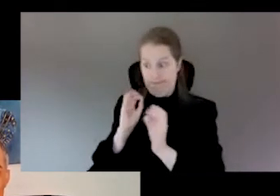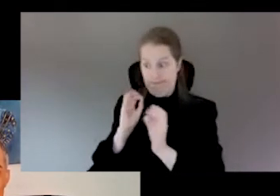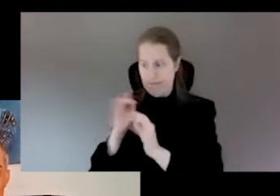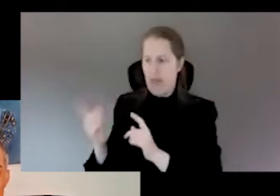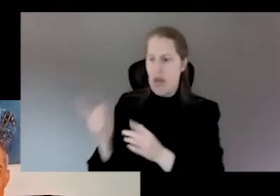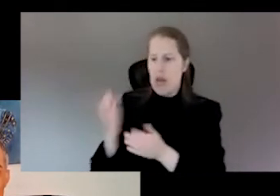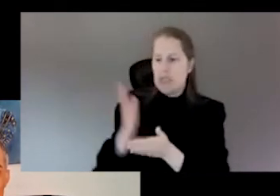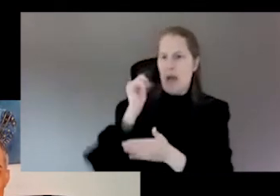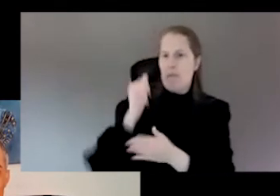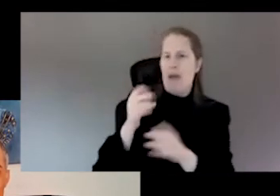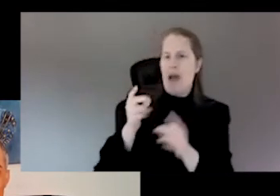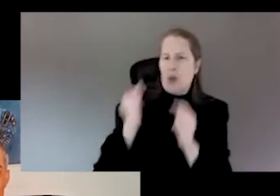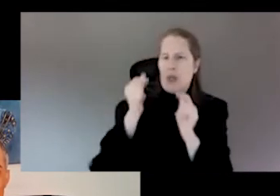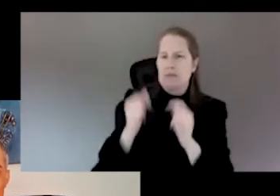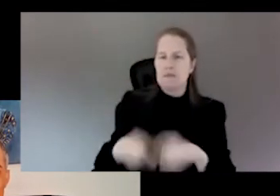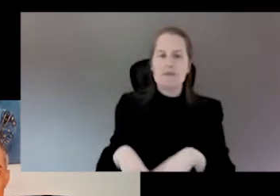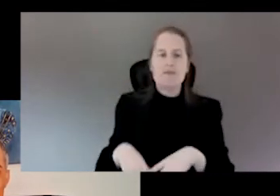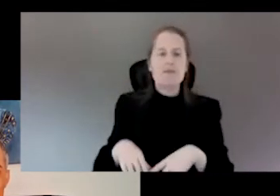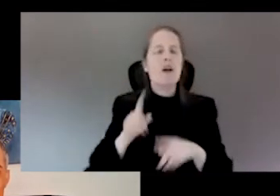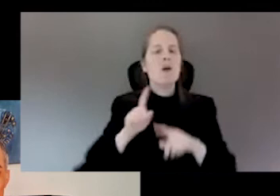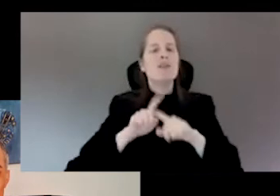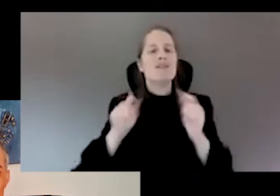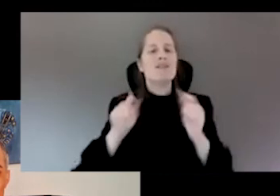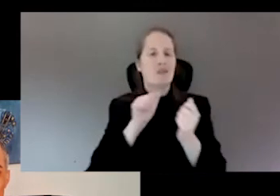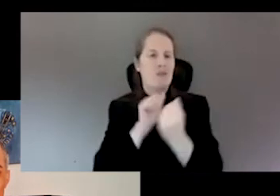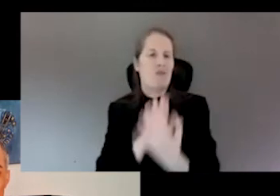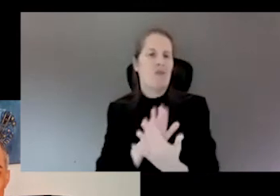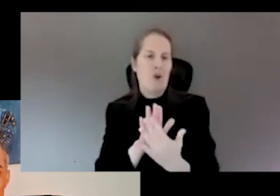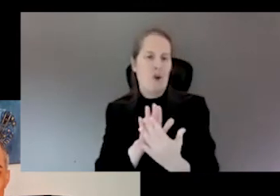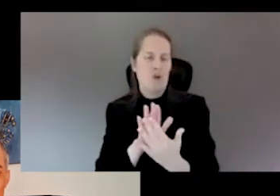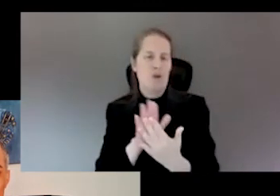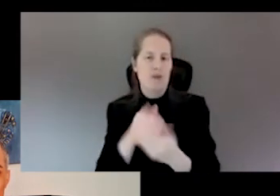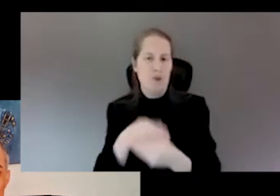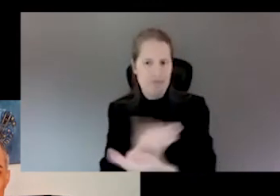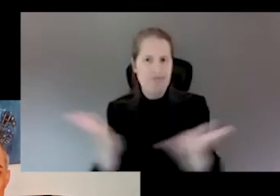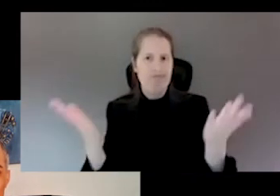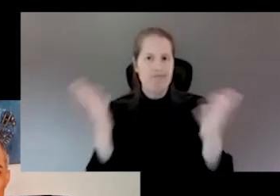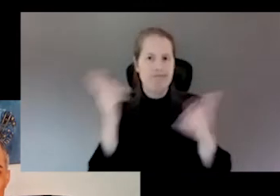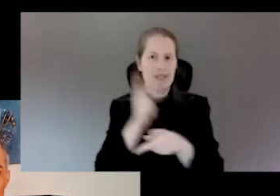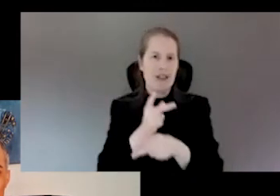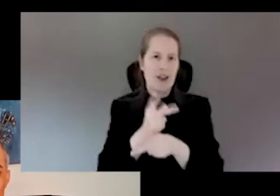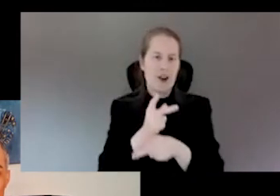to receive care for our populations, and we've been routinely